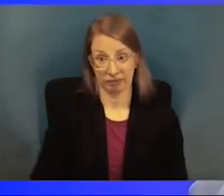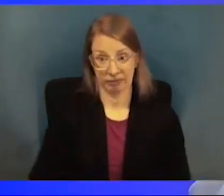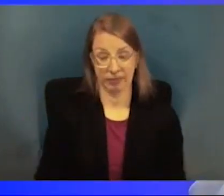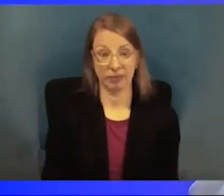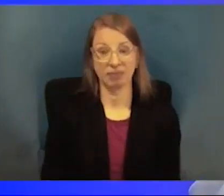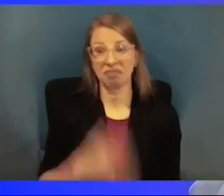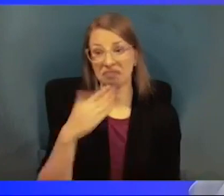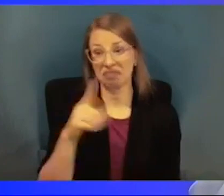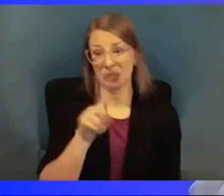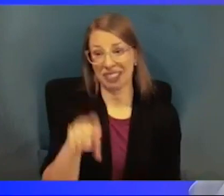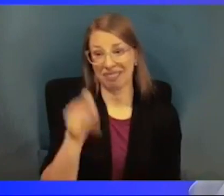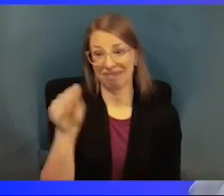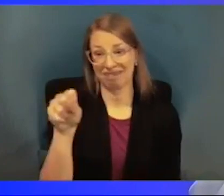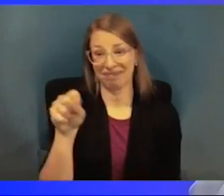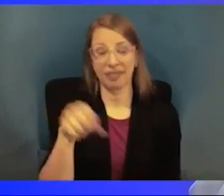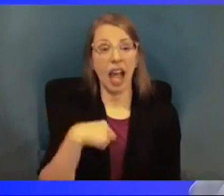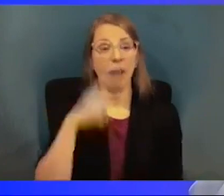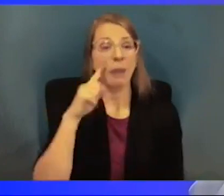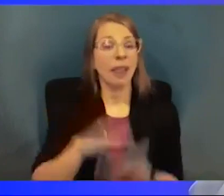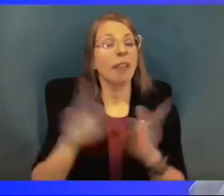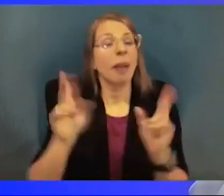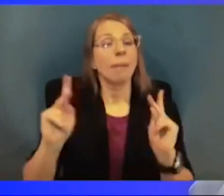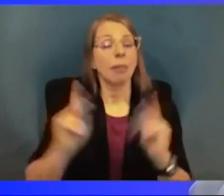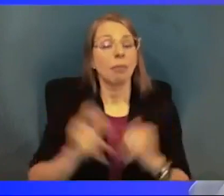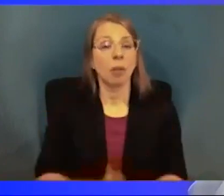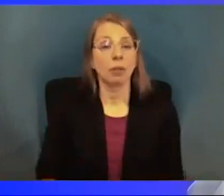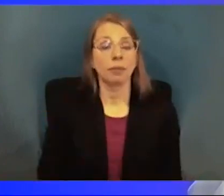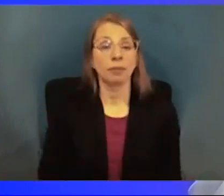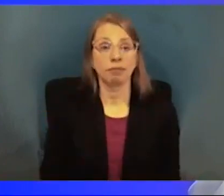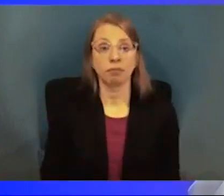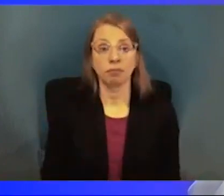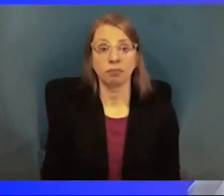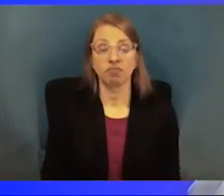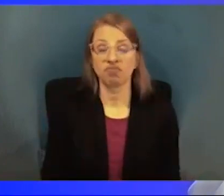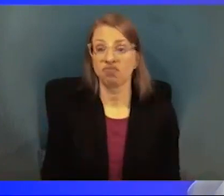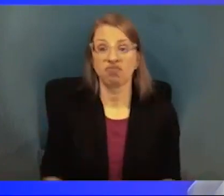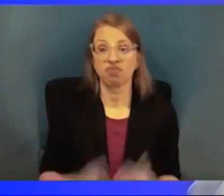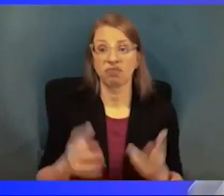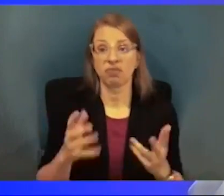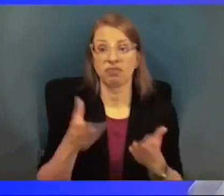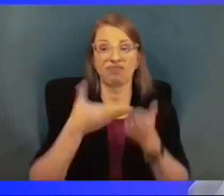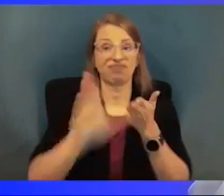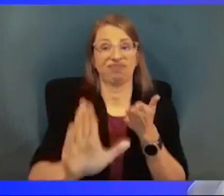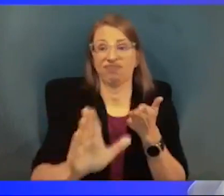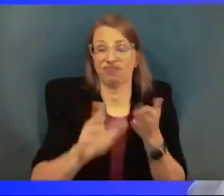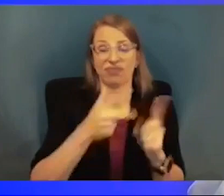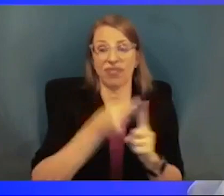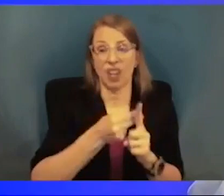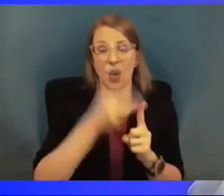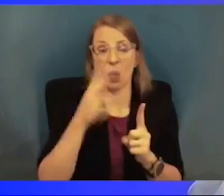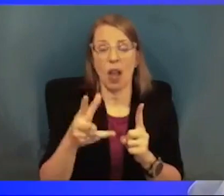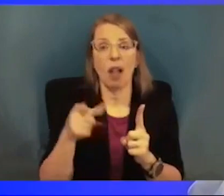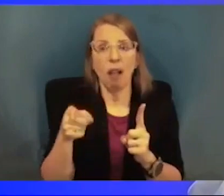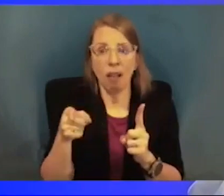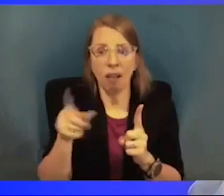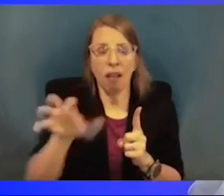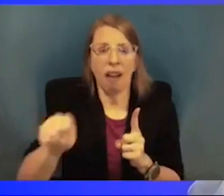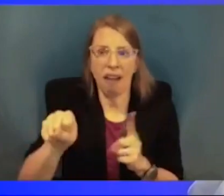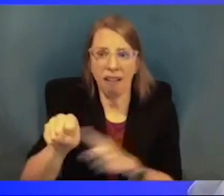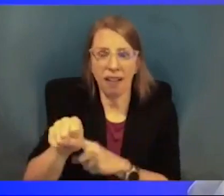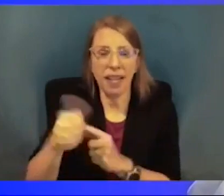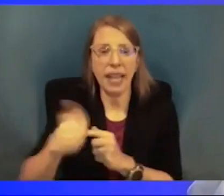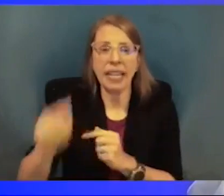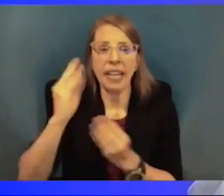that, people that are already unwilling to get the vaccine will kind of latch on to any type of information, whether it's